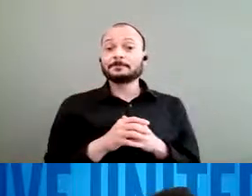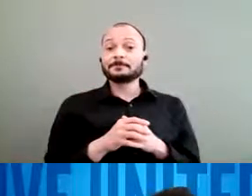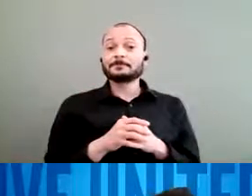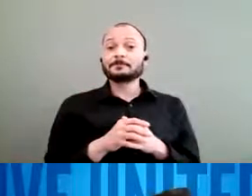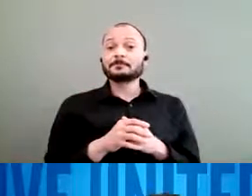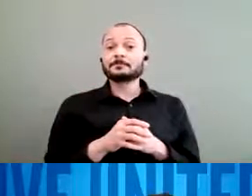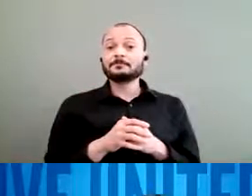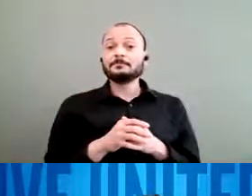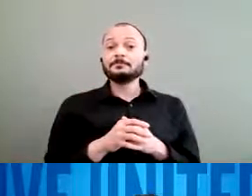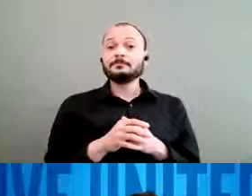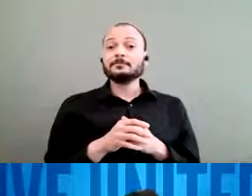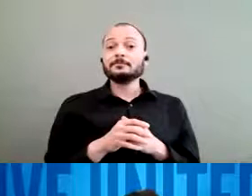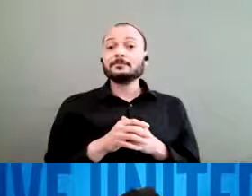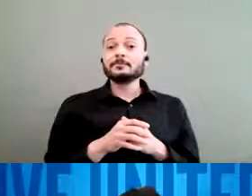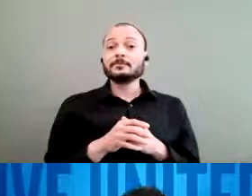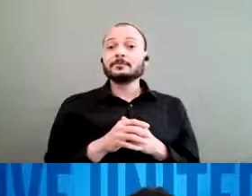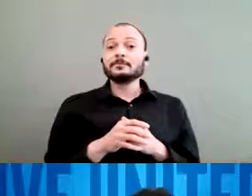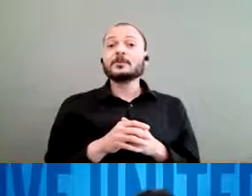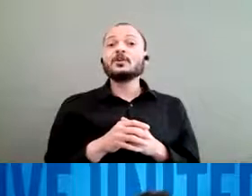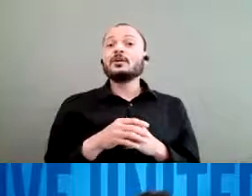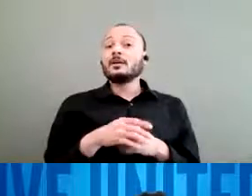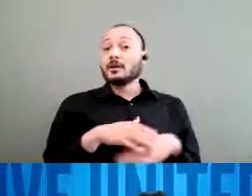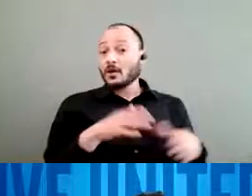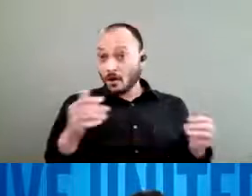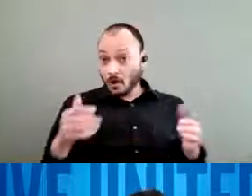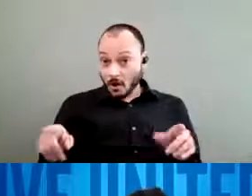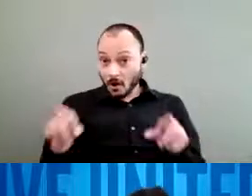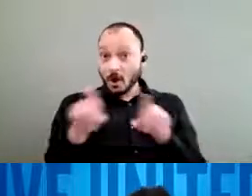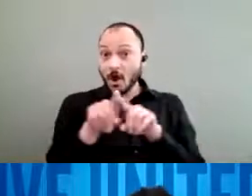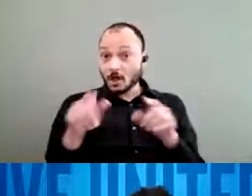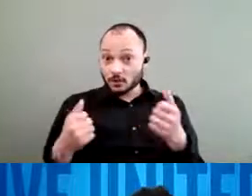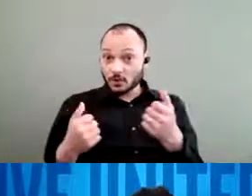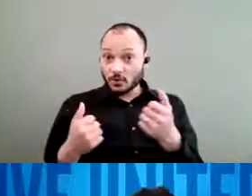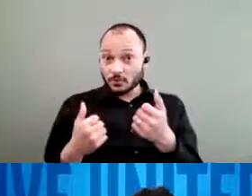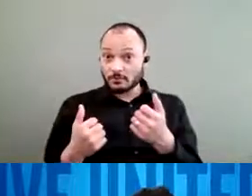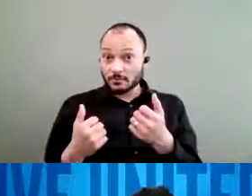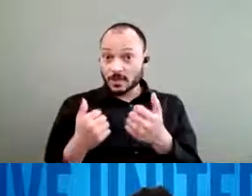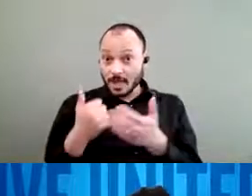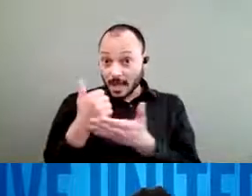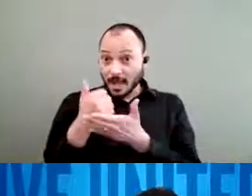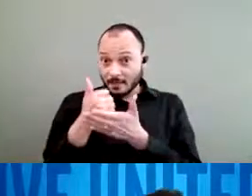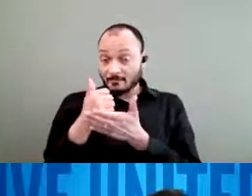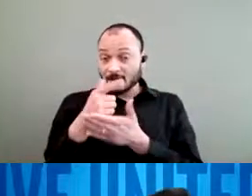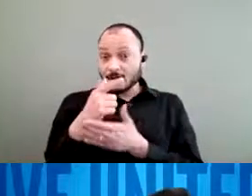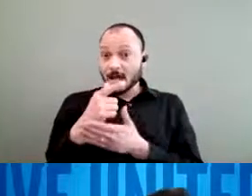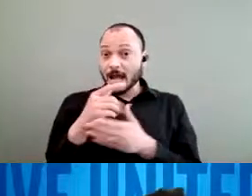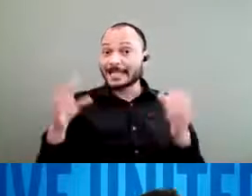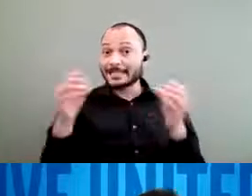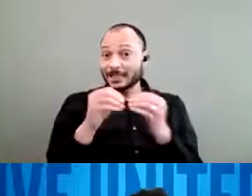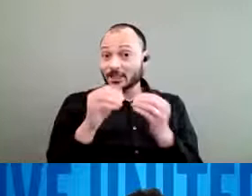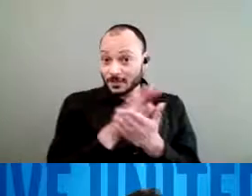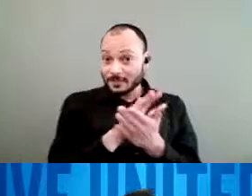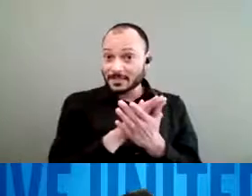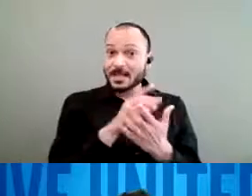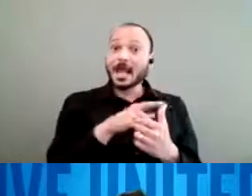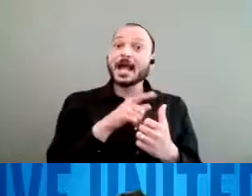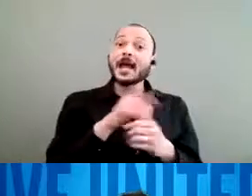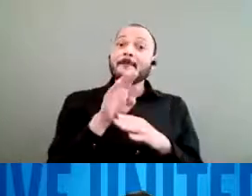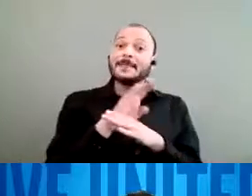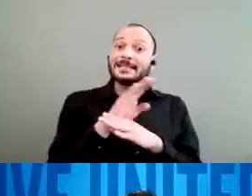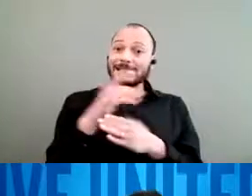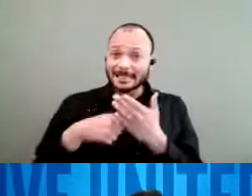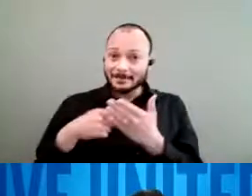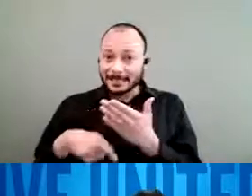things that will also help out. And these are the additional documents. These are things like business expenses, charitable